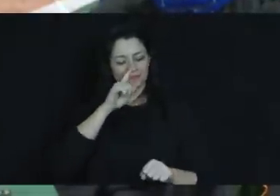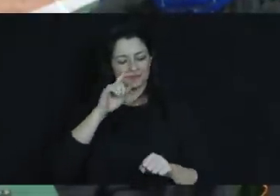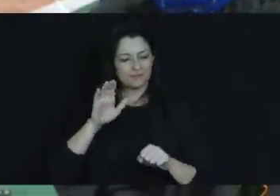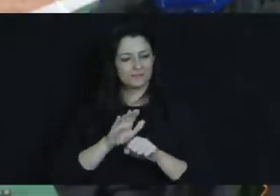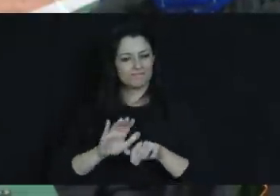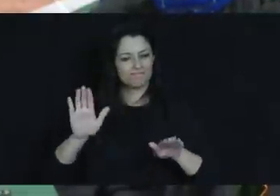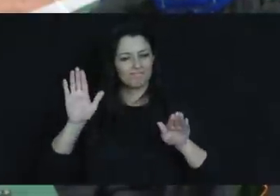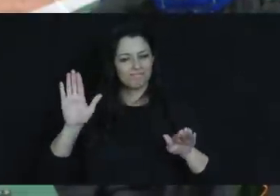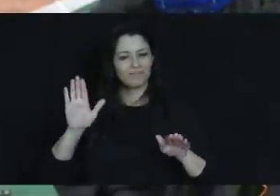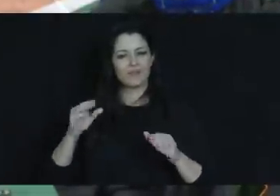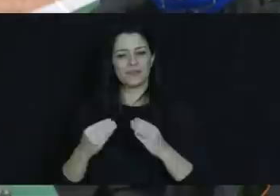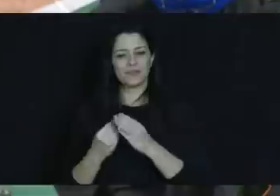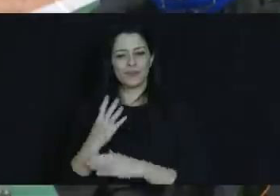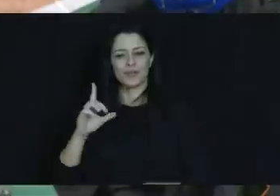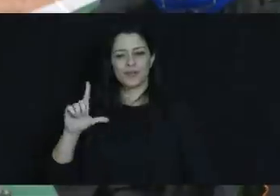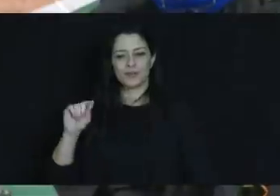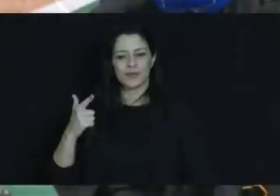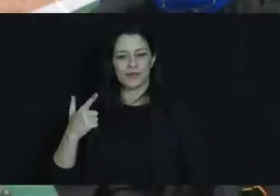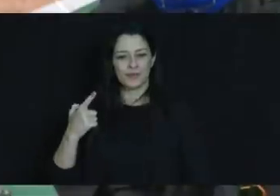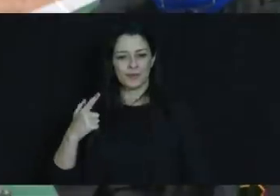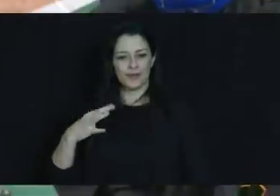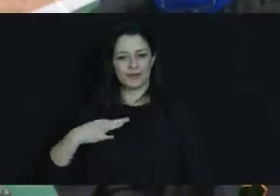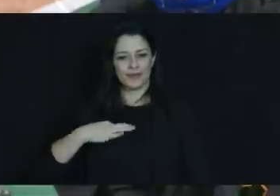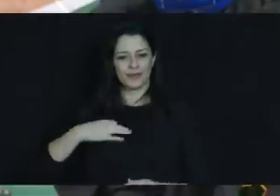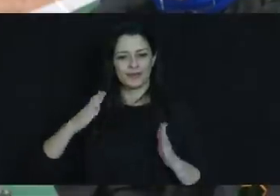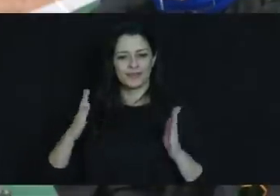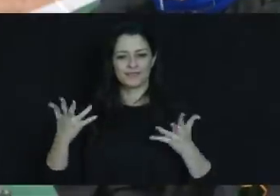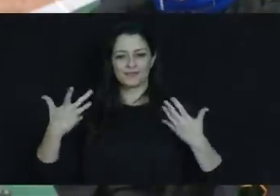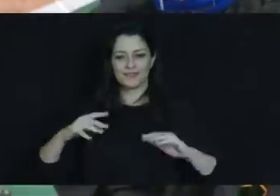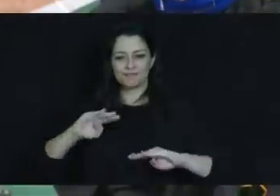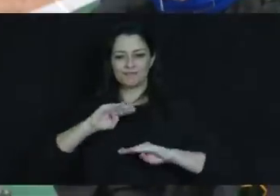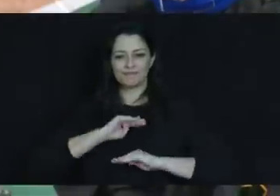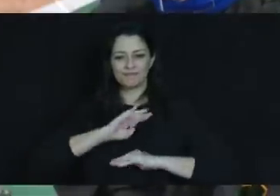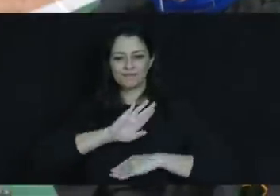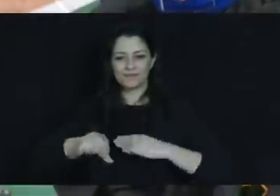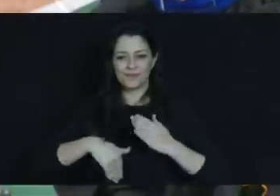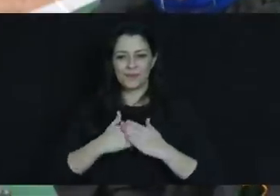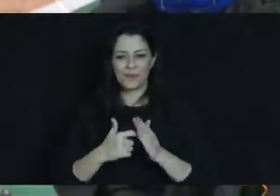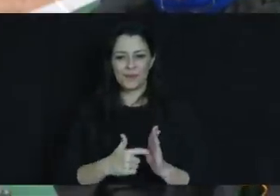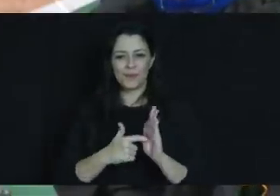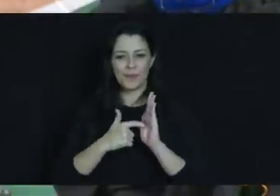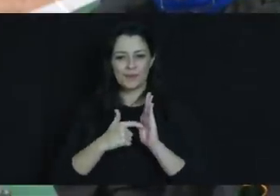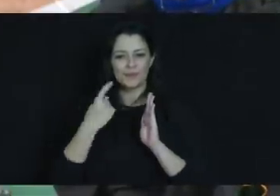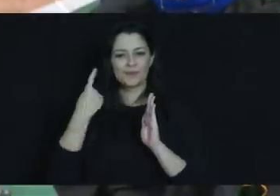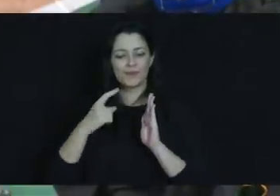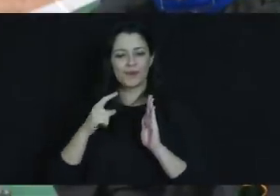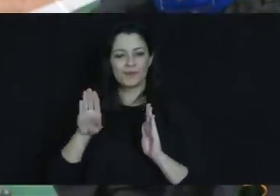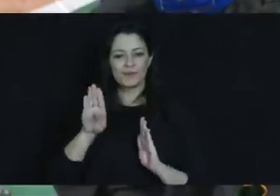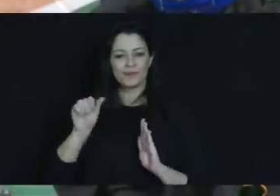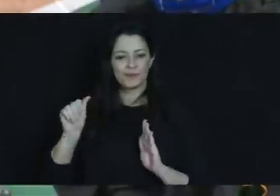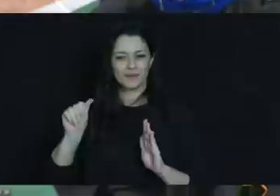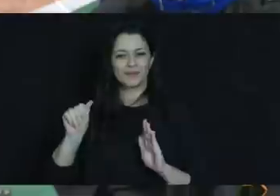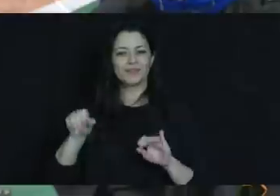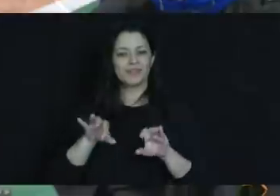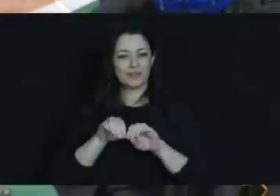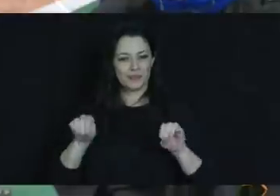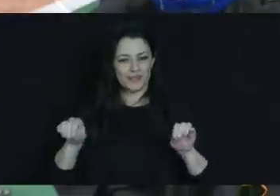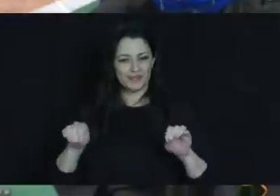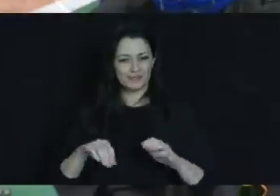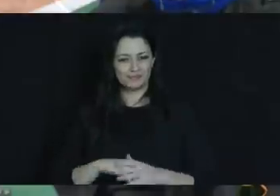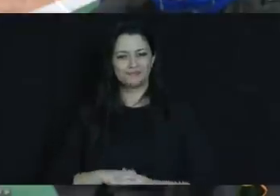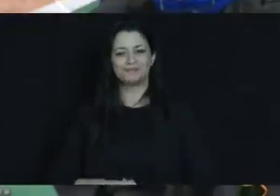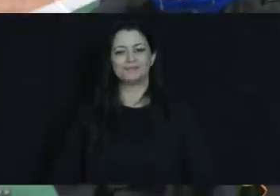spring 2021 candidates have completed all requirements for the baccalaureate degree.